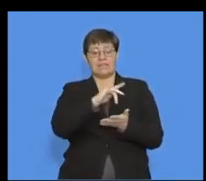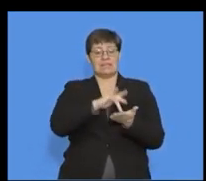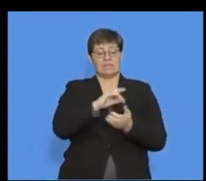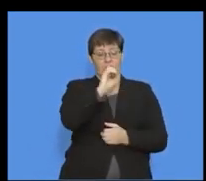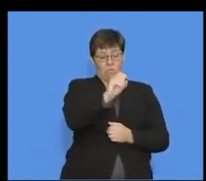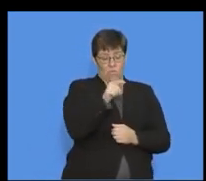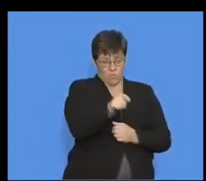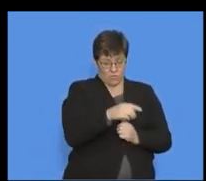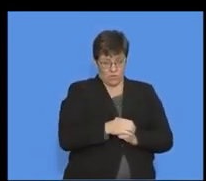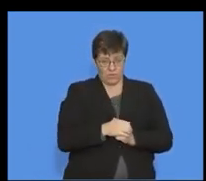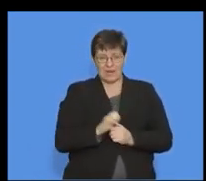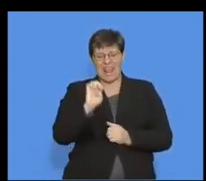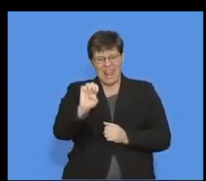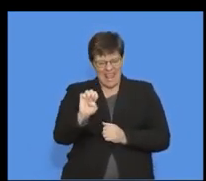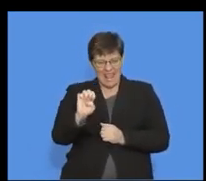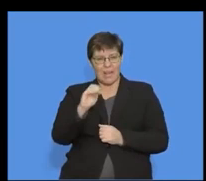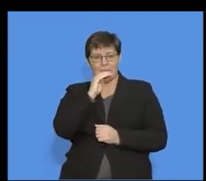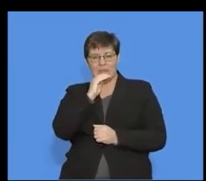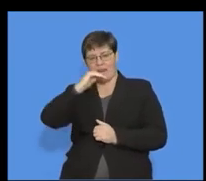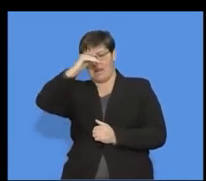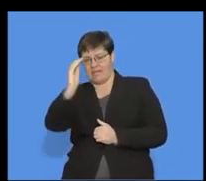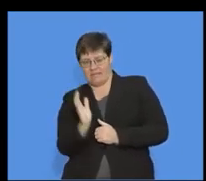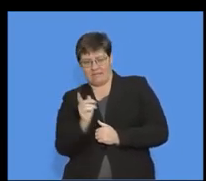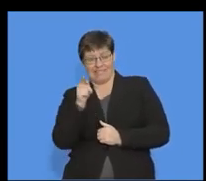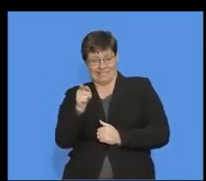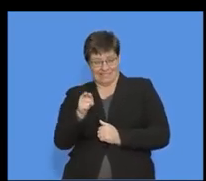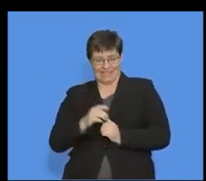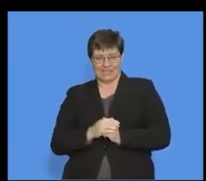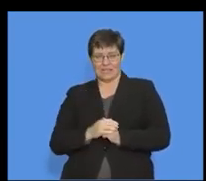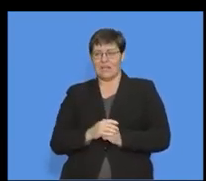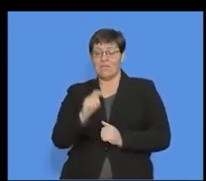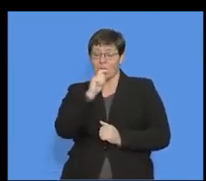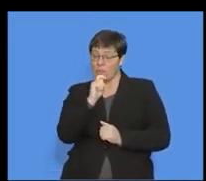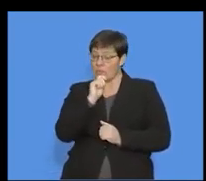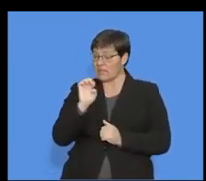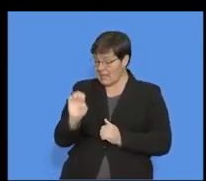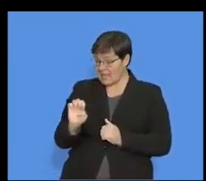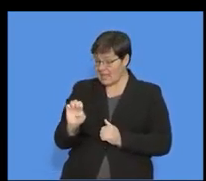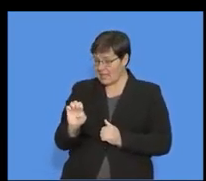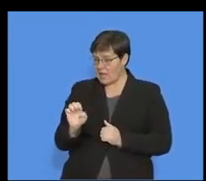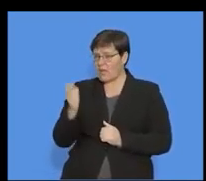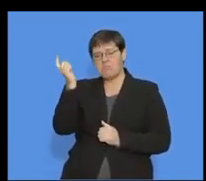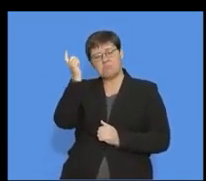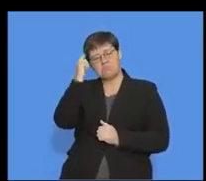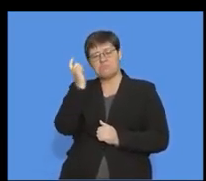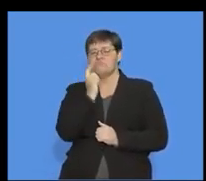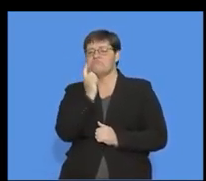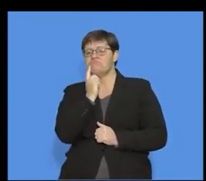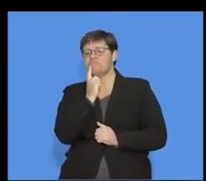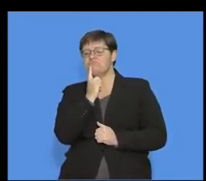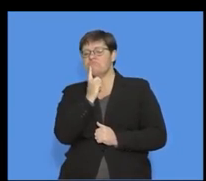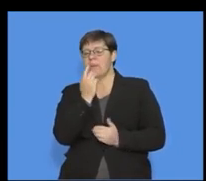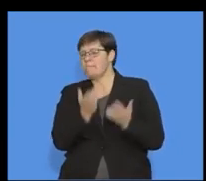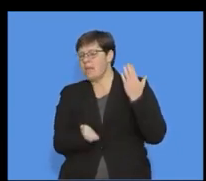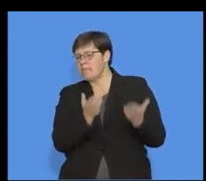O. So they are just telling us that E lies on the circumference. So if we were to use E, we'll need to consider some things that have